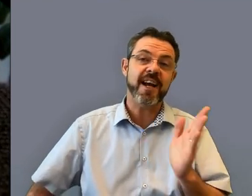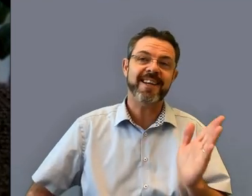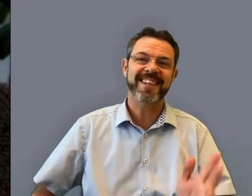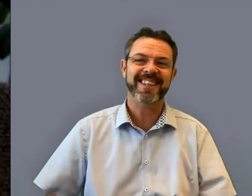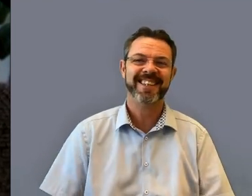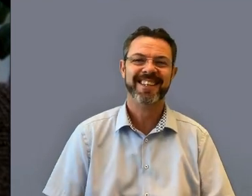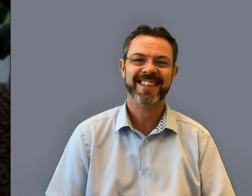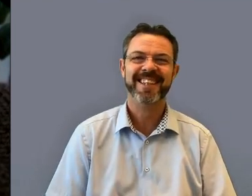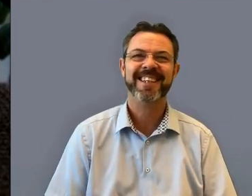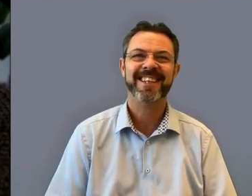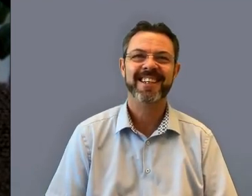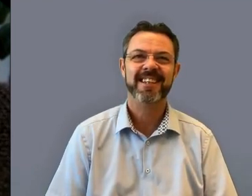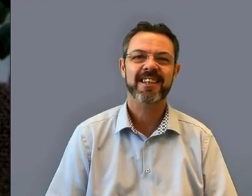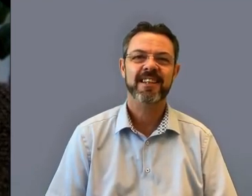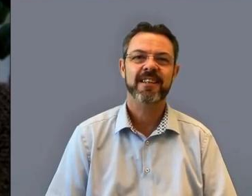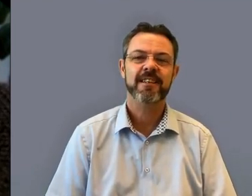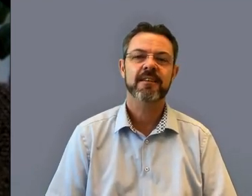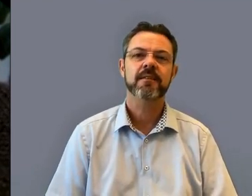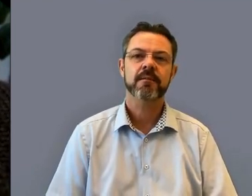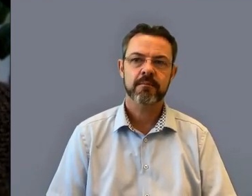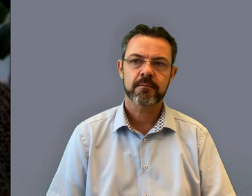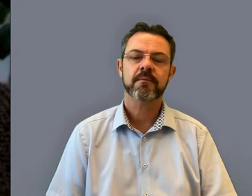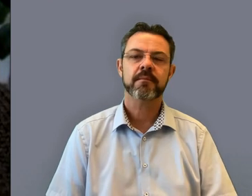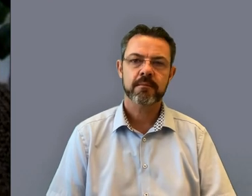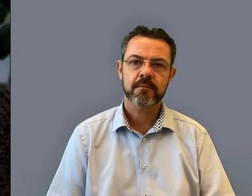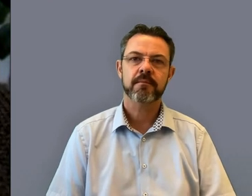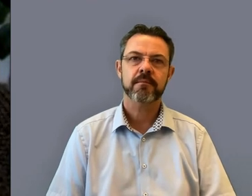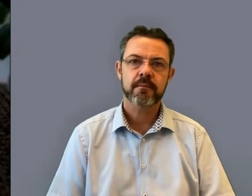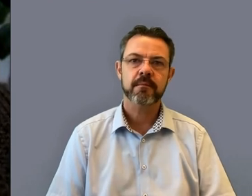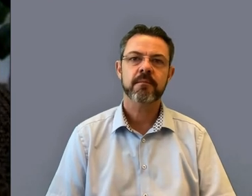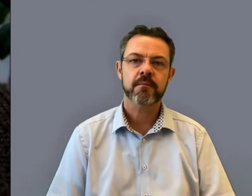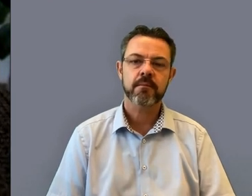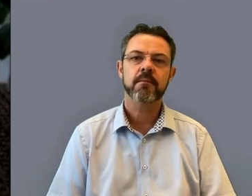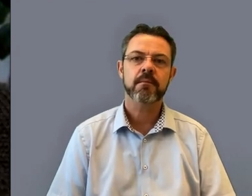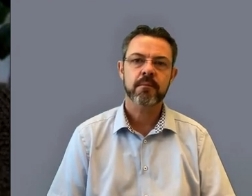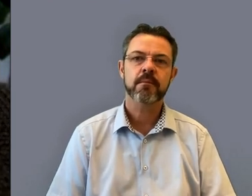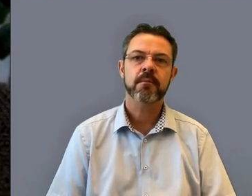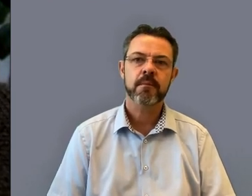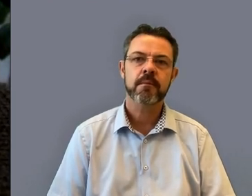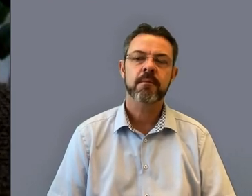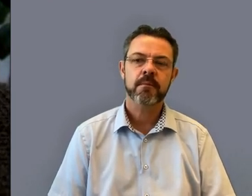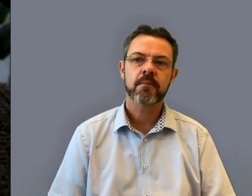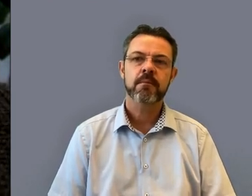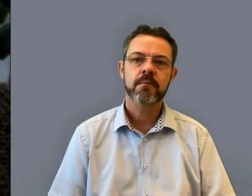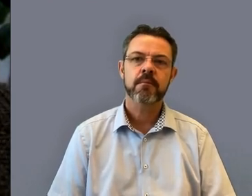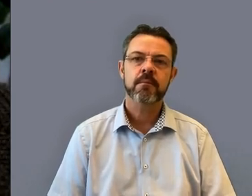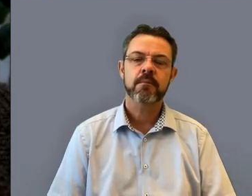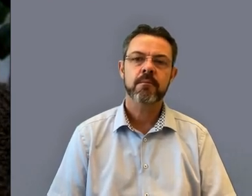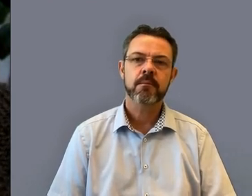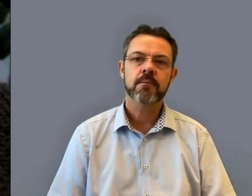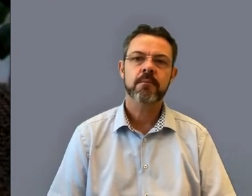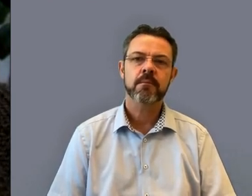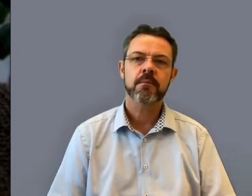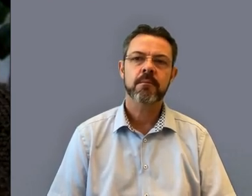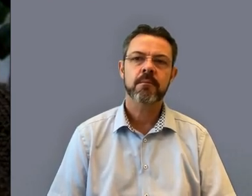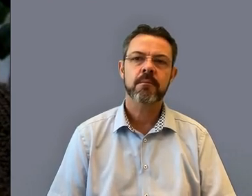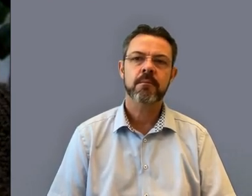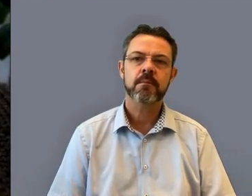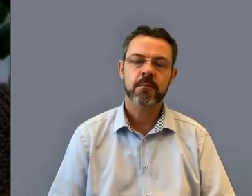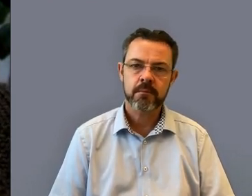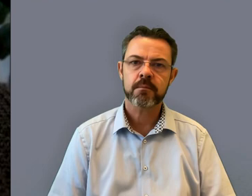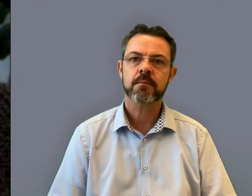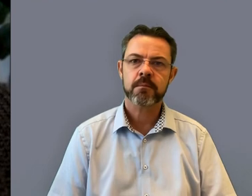which? Don't deal with variability at all or very poorly. If it comes to models that are